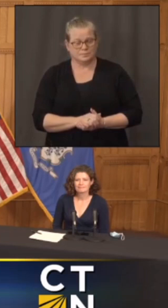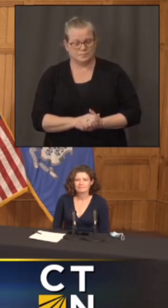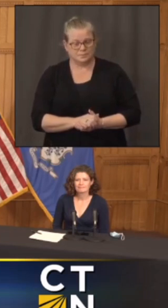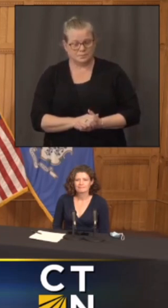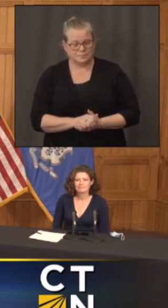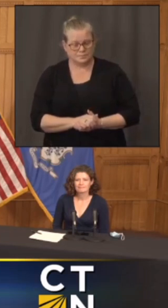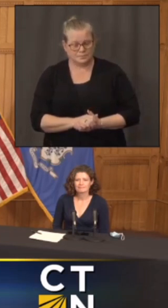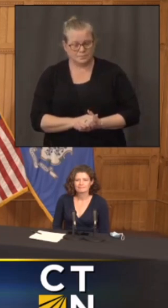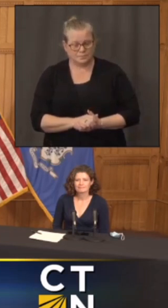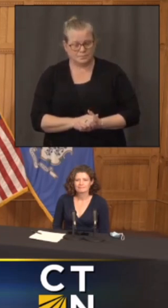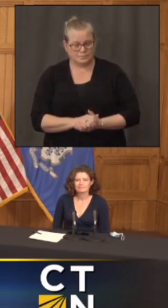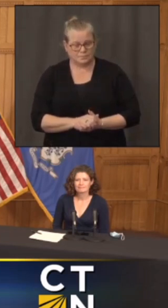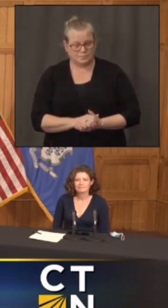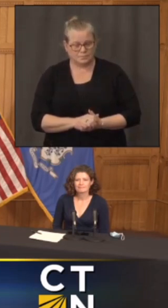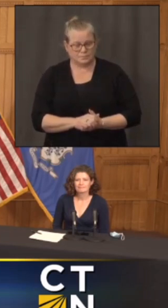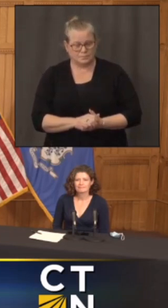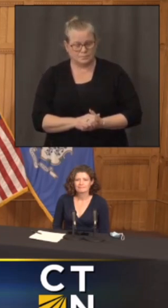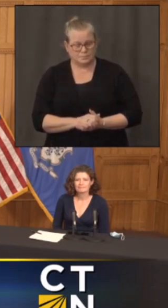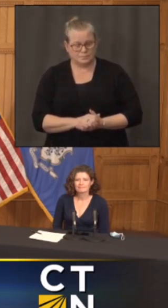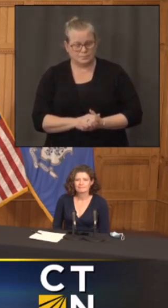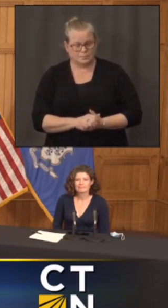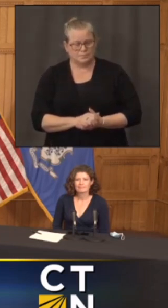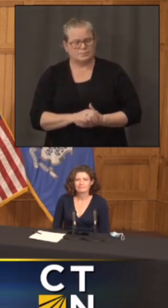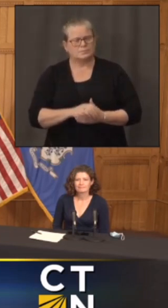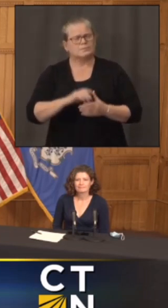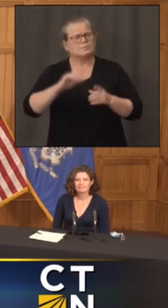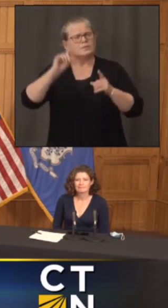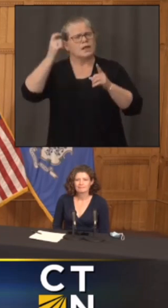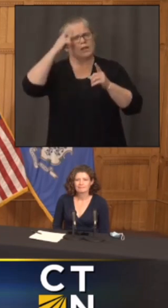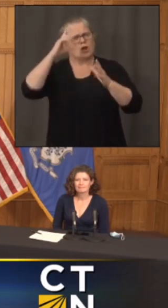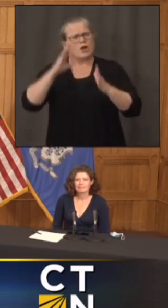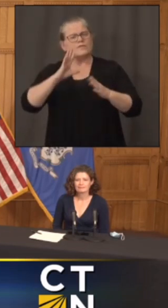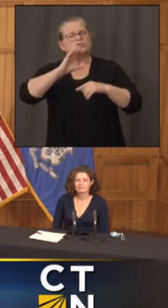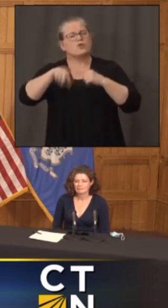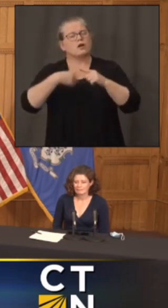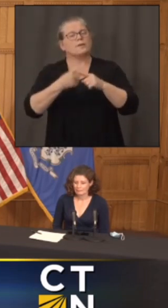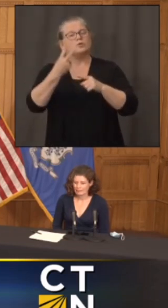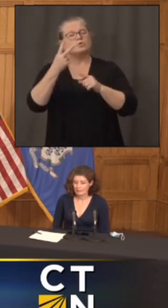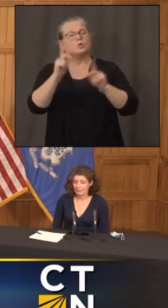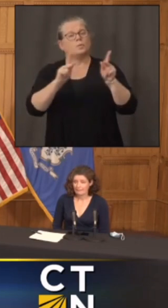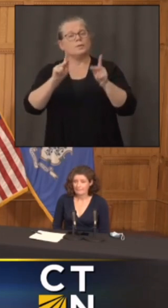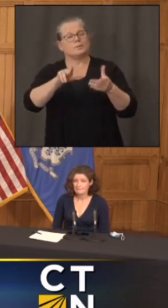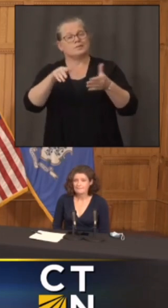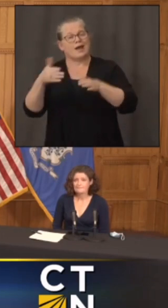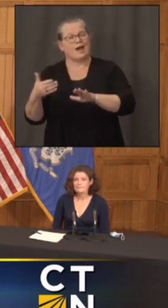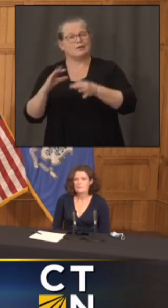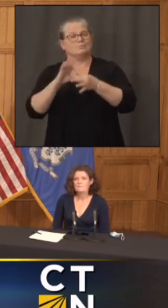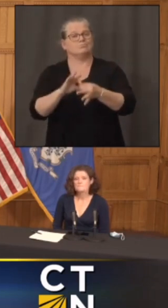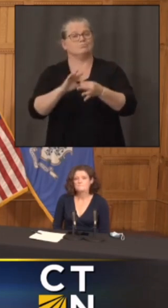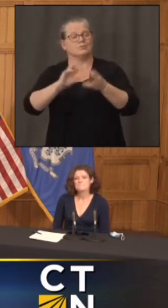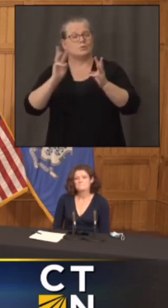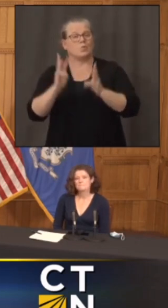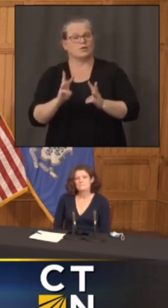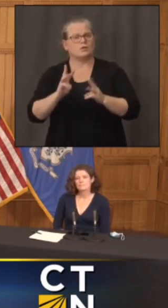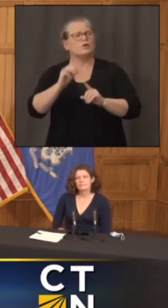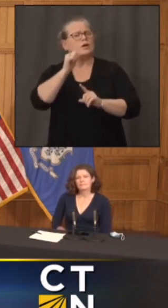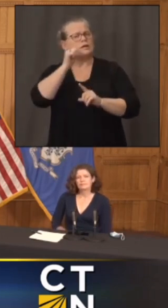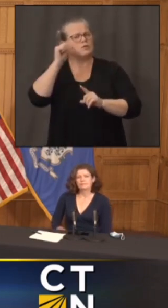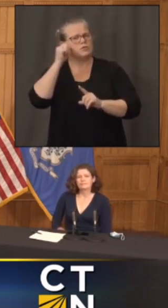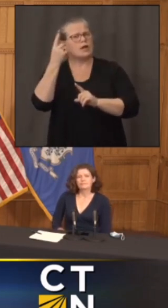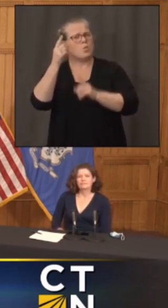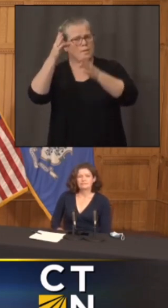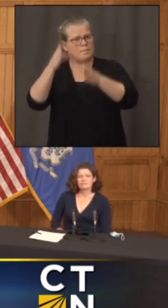Hello. The governor mentioned at the beginning 2 fatalities related to the storm. We had heard about one yesterday. Does anybody